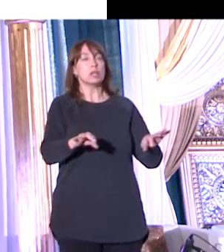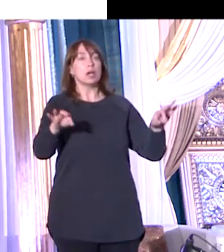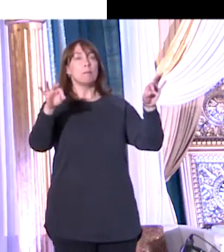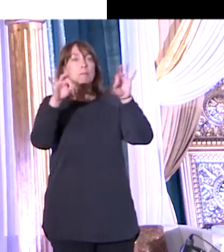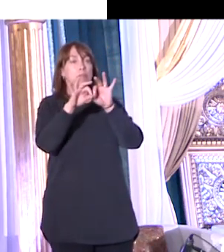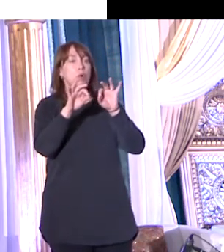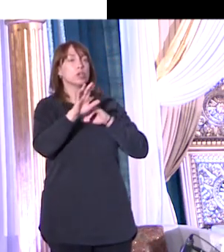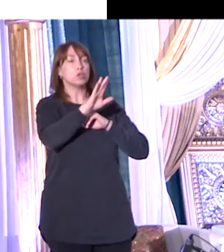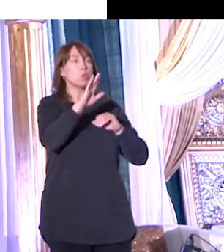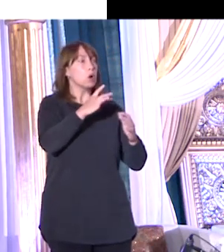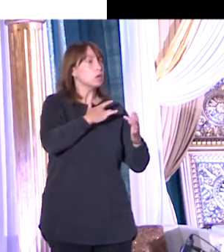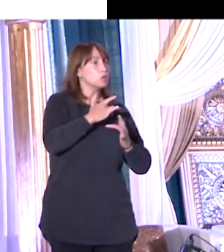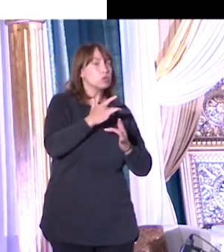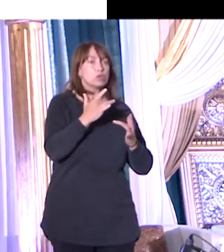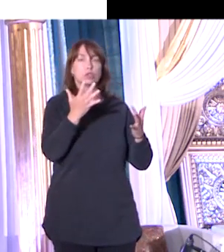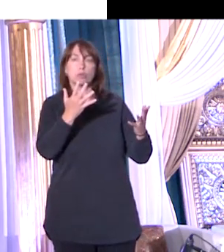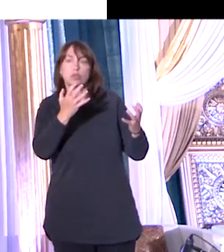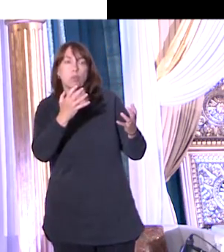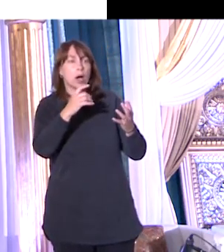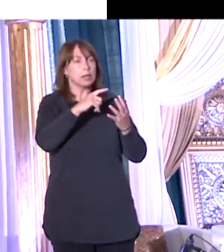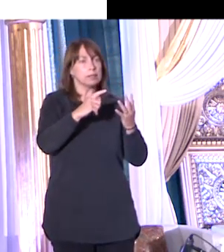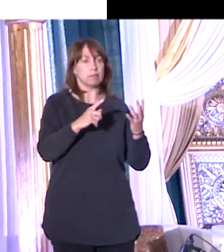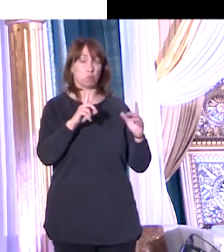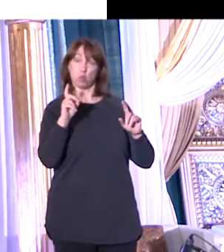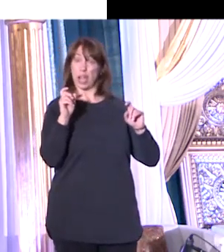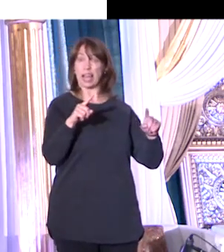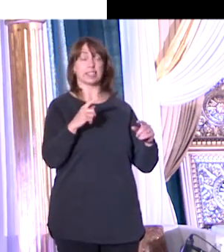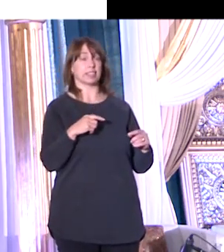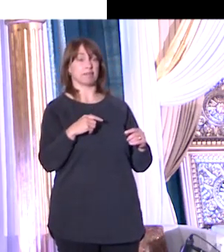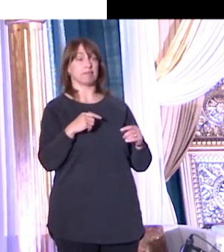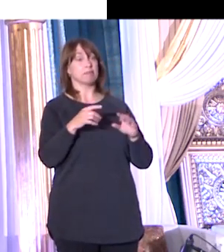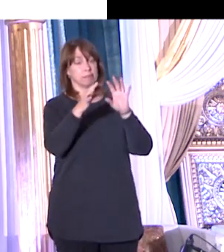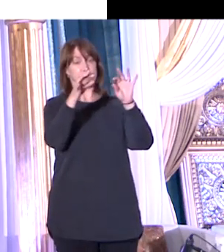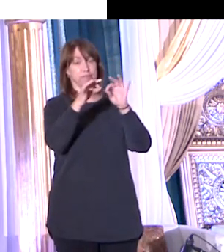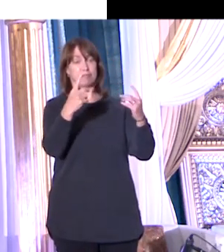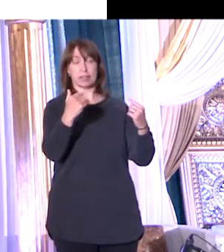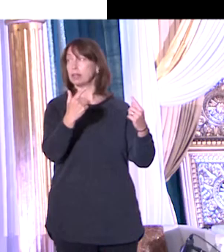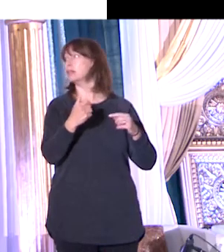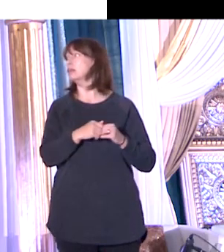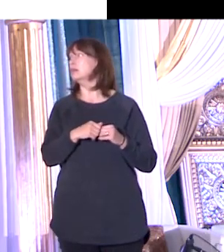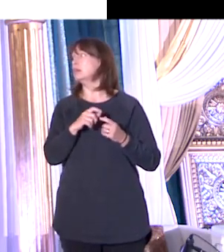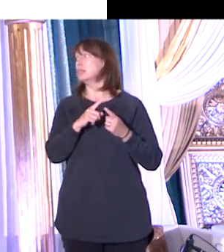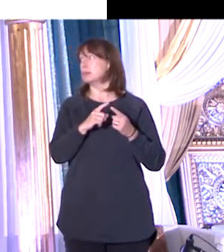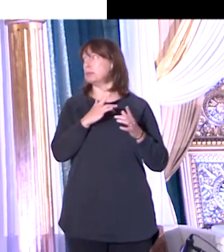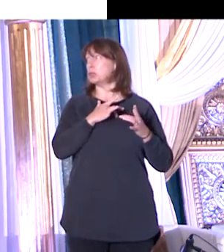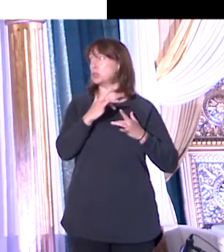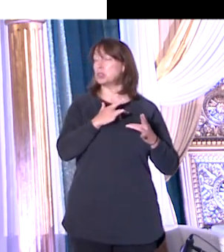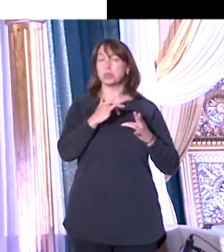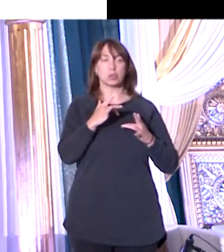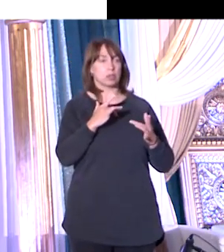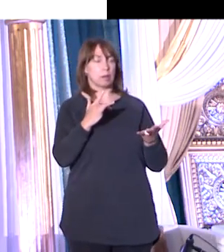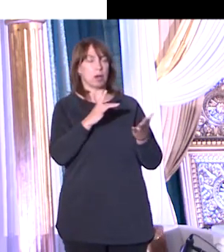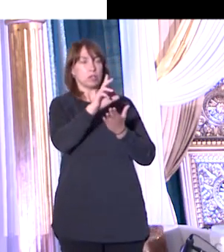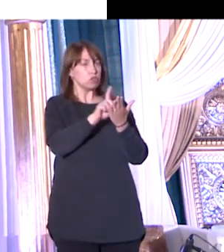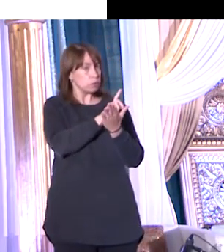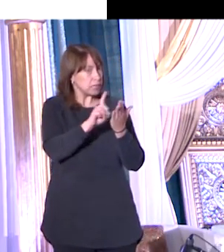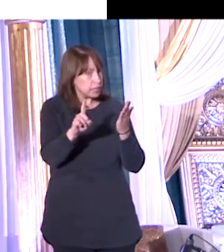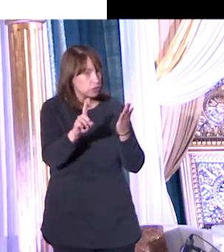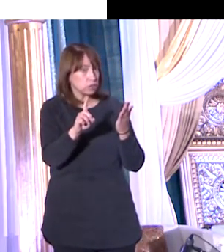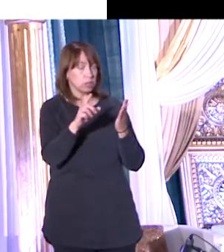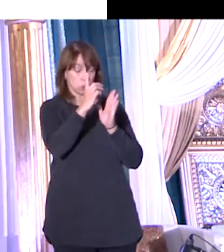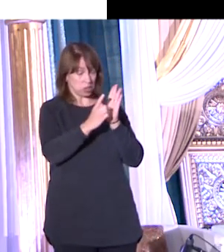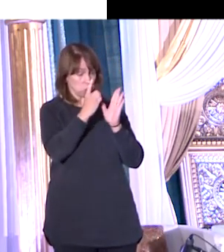the results were quite clear. That it's discrimination, unfair treatment, Islamophobia,